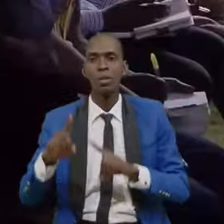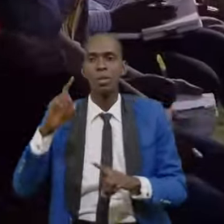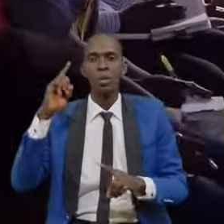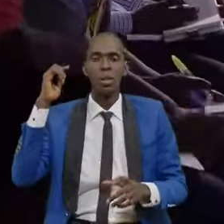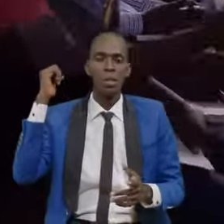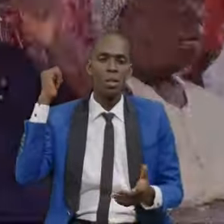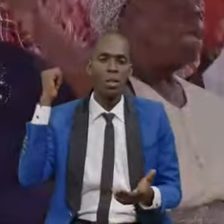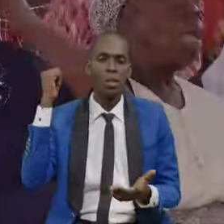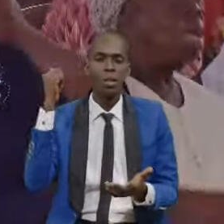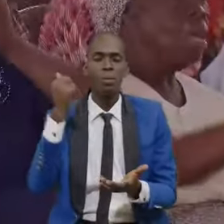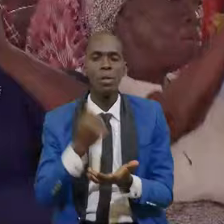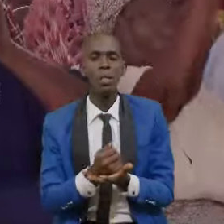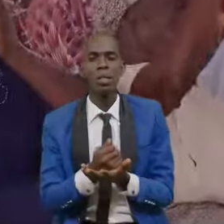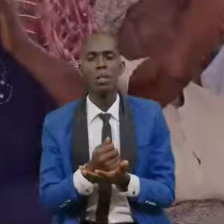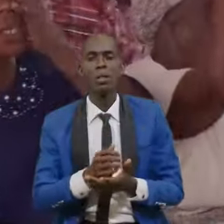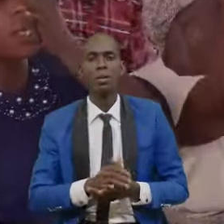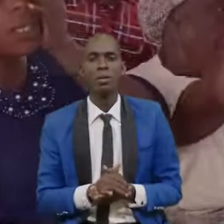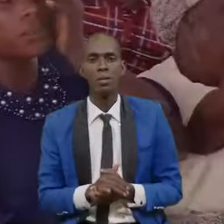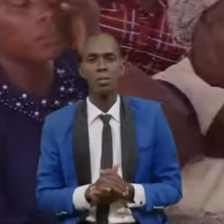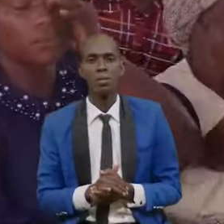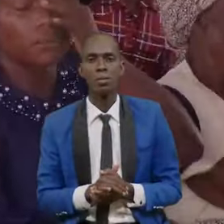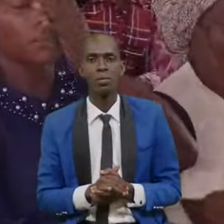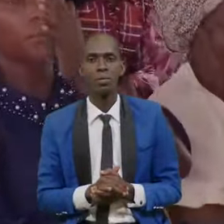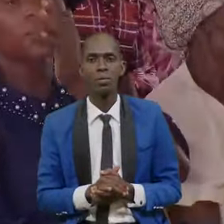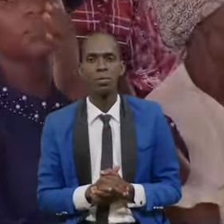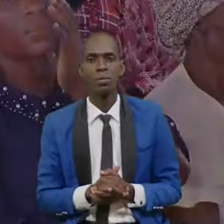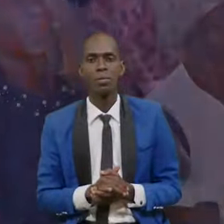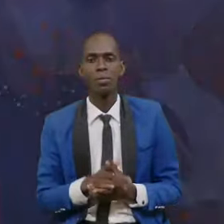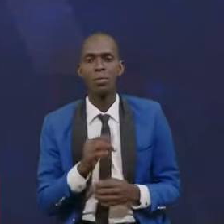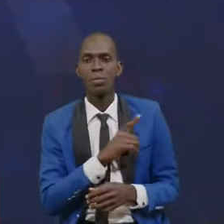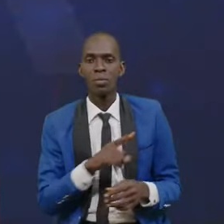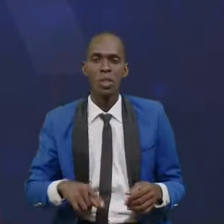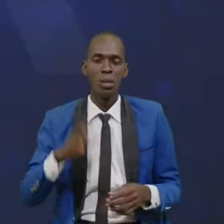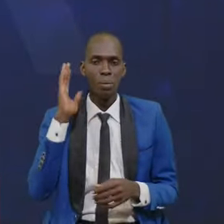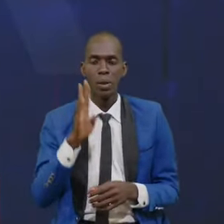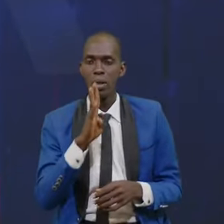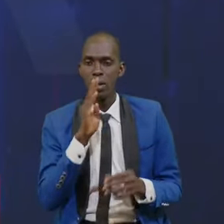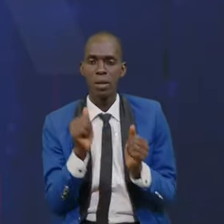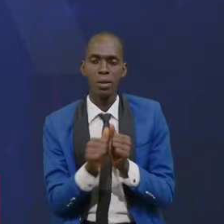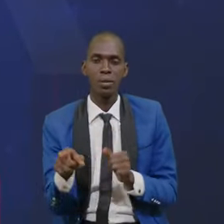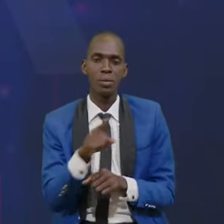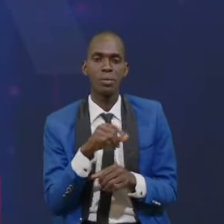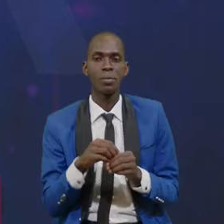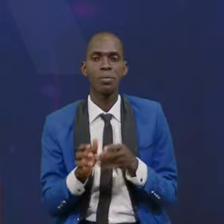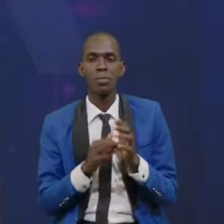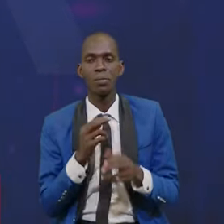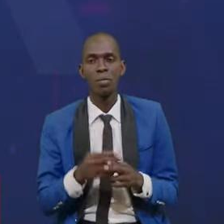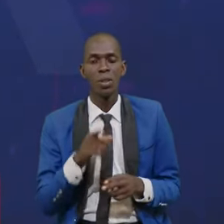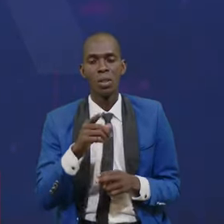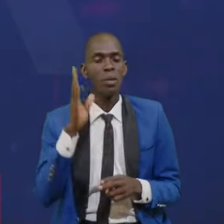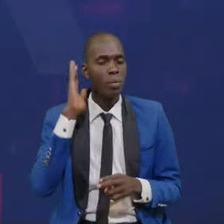another amen. The Lord will be with you. You will not draw